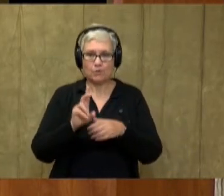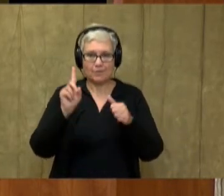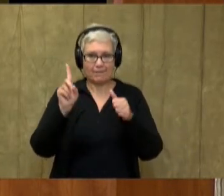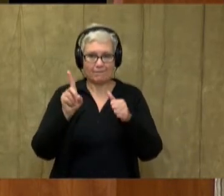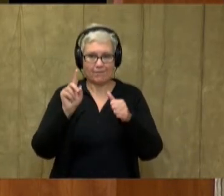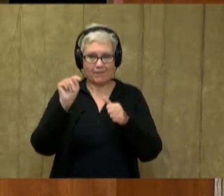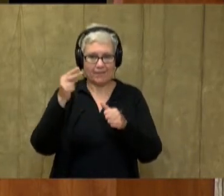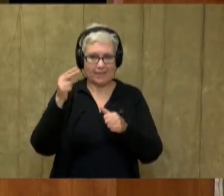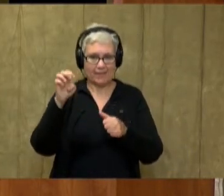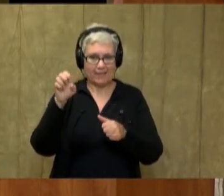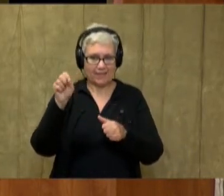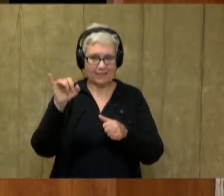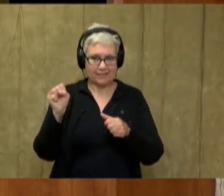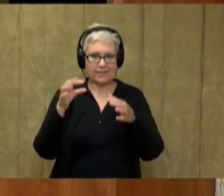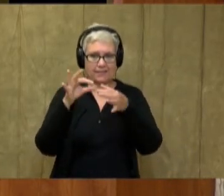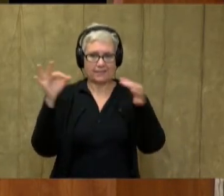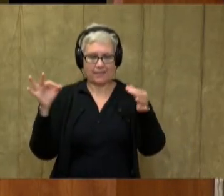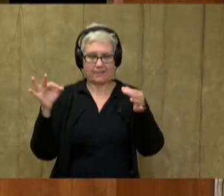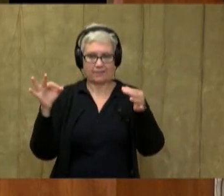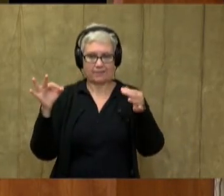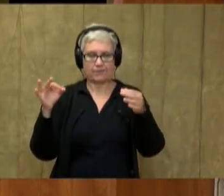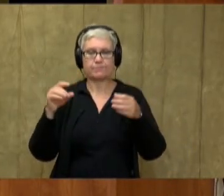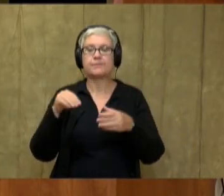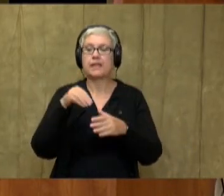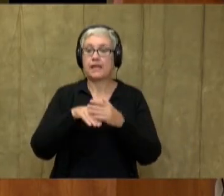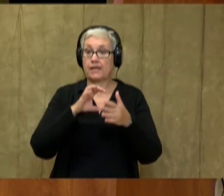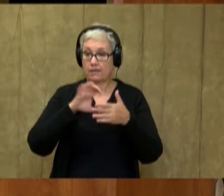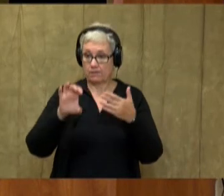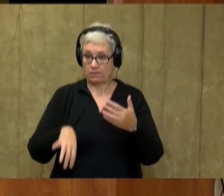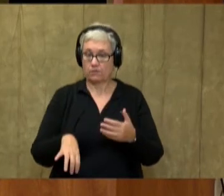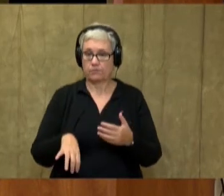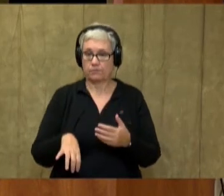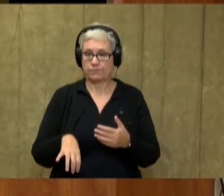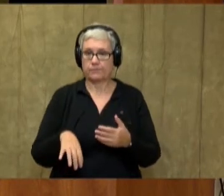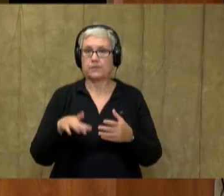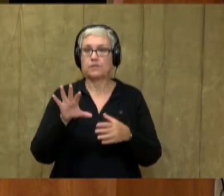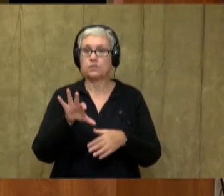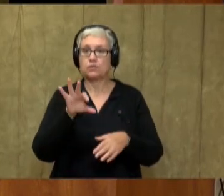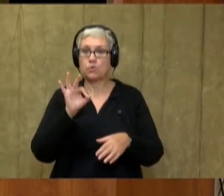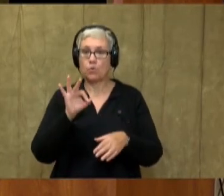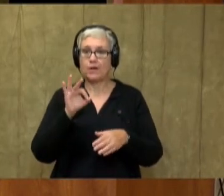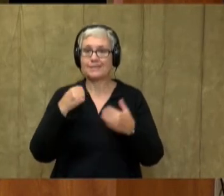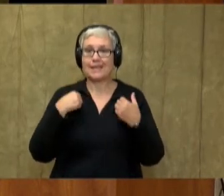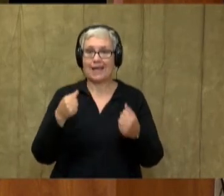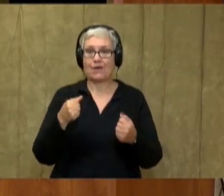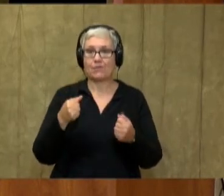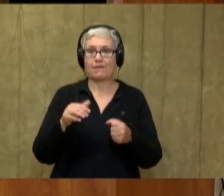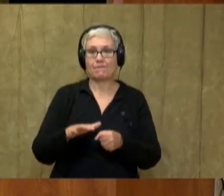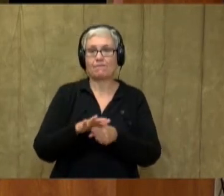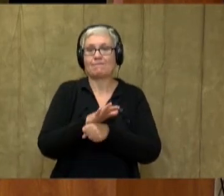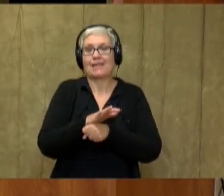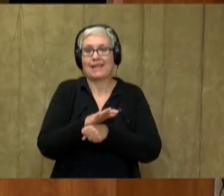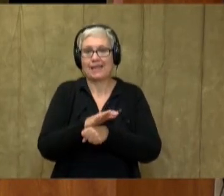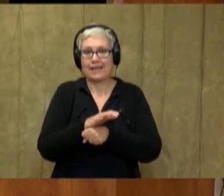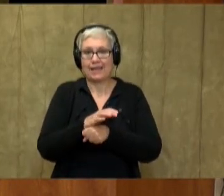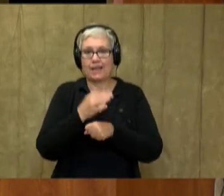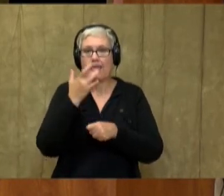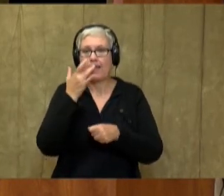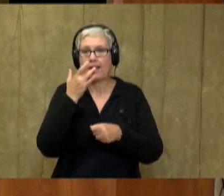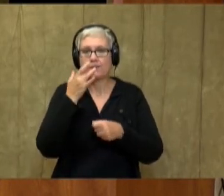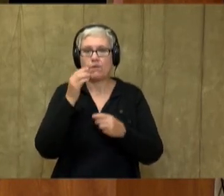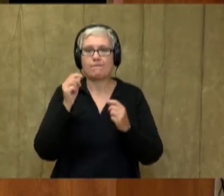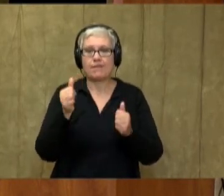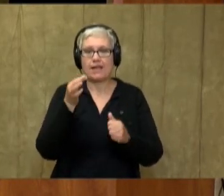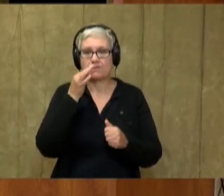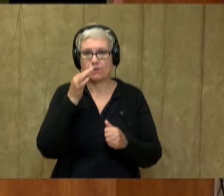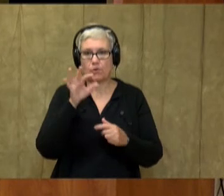it around and use those key words. In conclusion, having the choice of healthy, fulfilling, tasteful fast food options can be